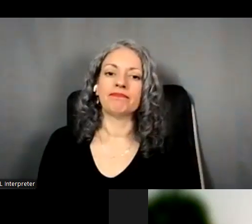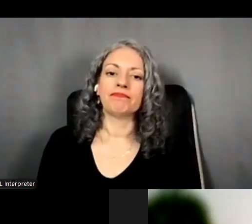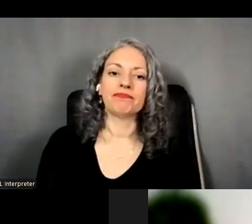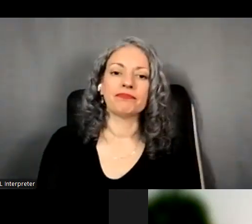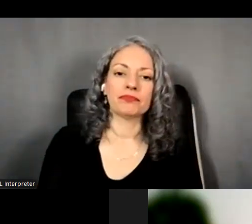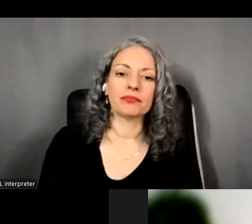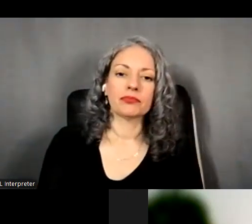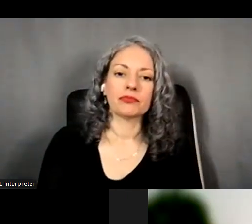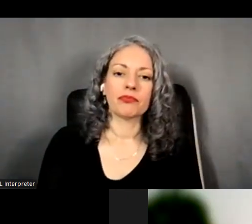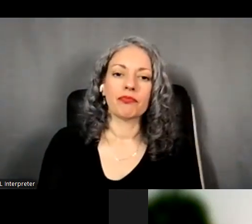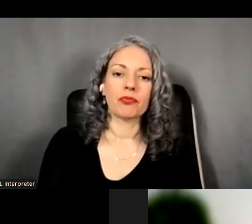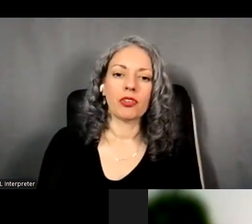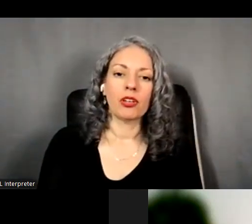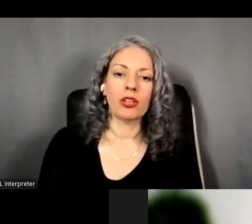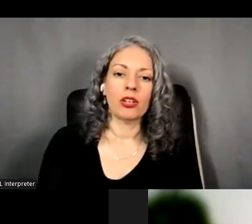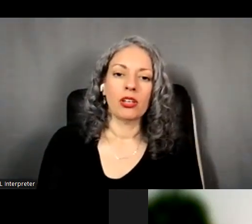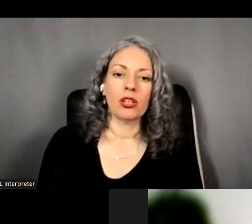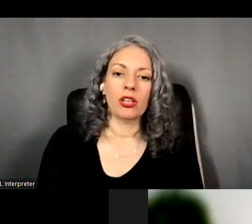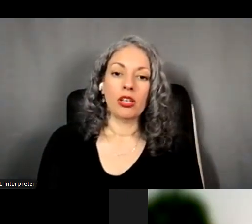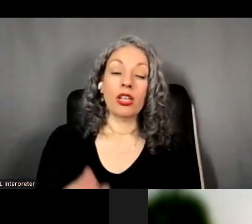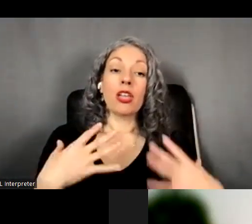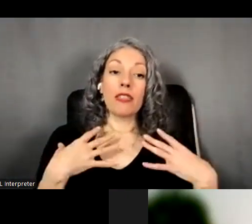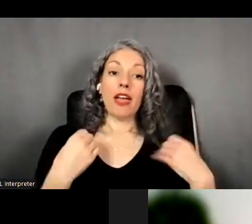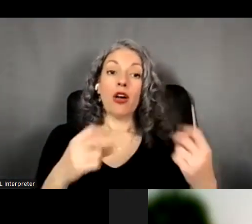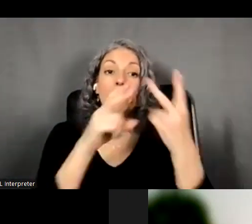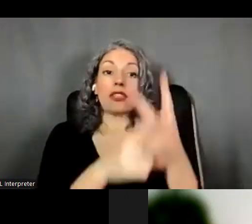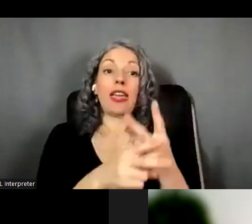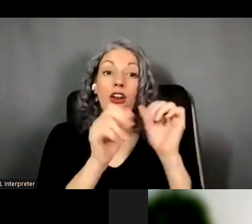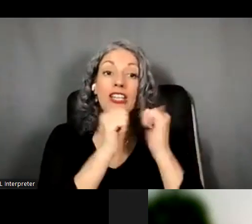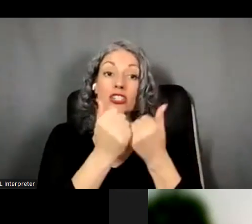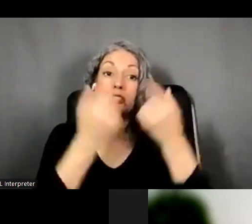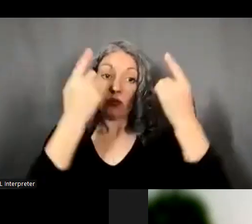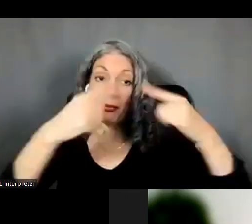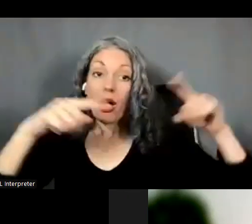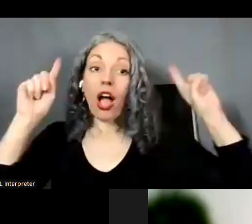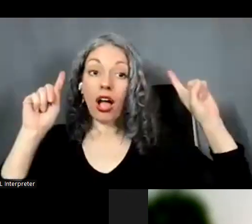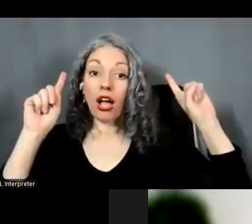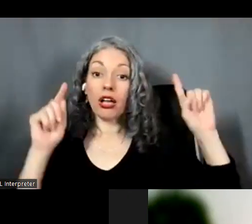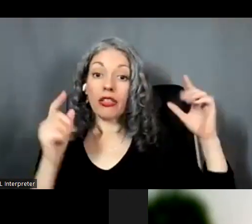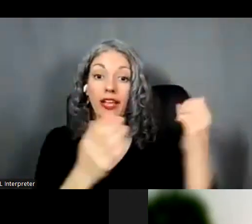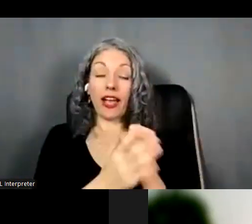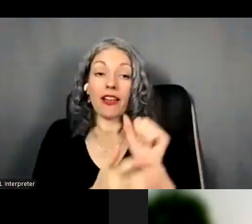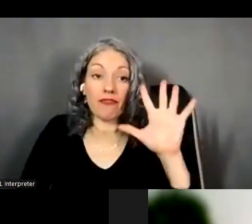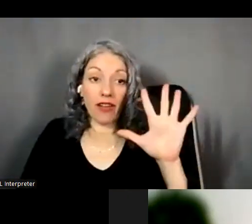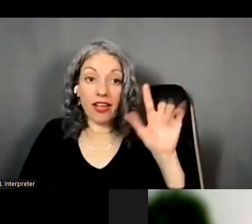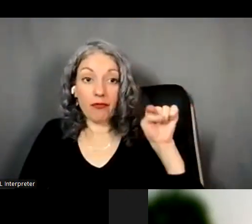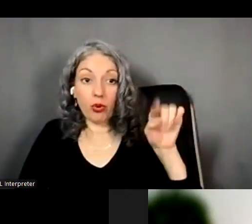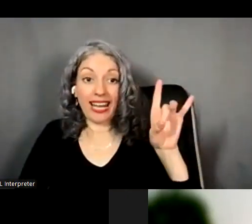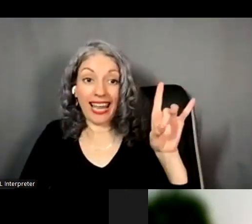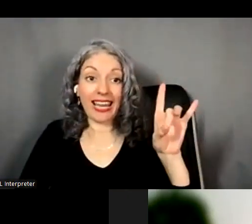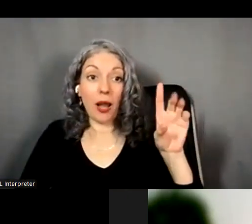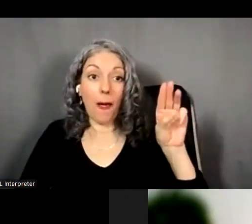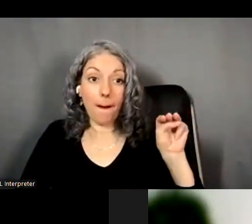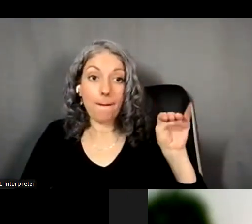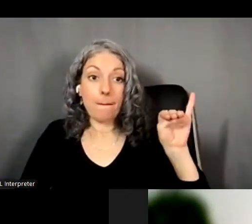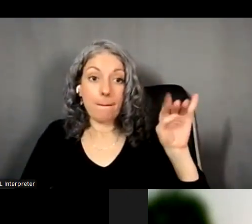The healthcare agency was successful. They received 5.8 million in path cited in round